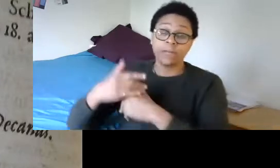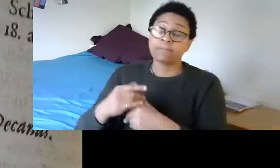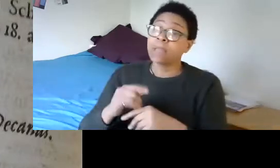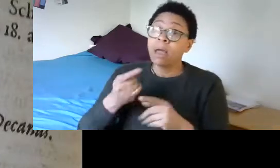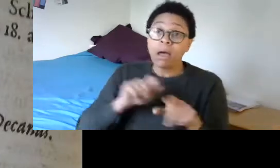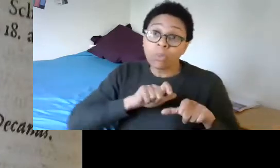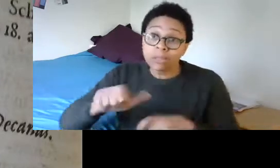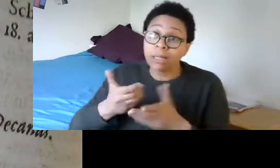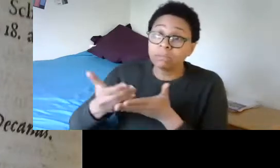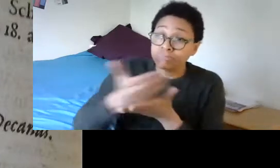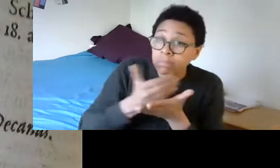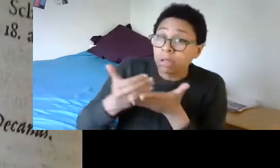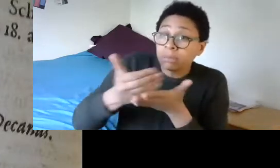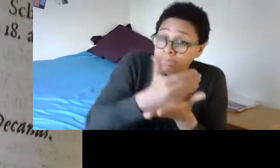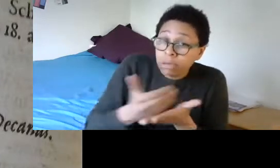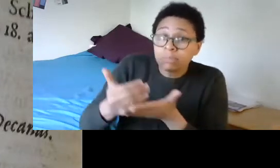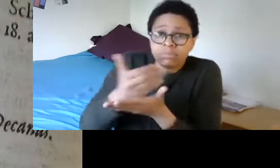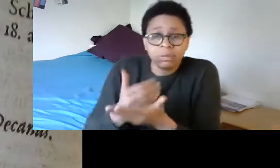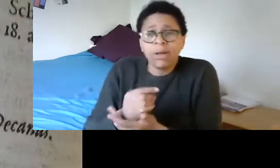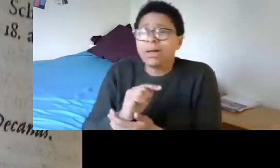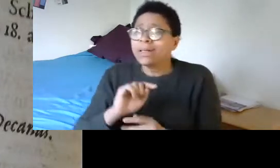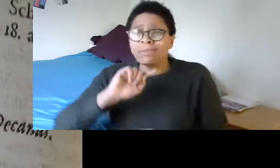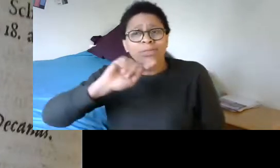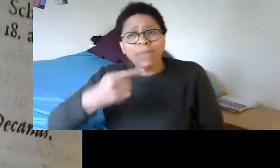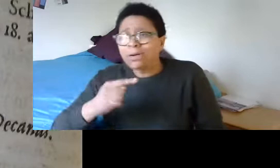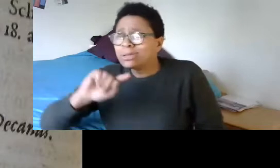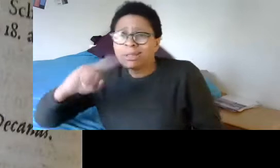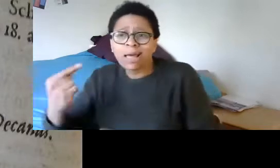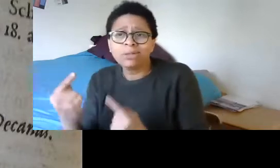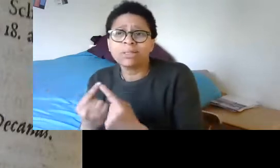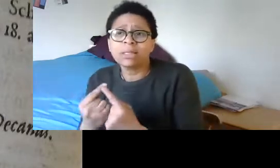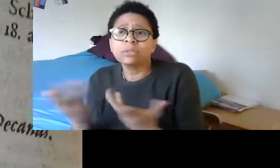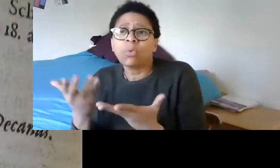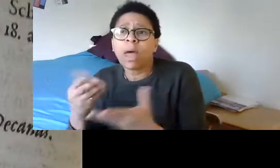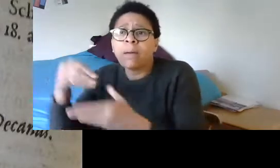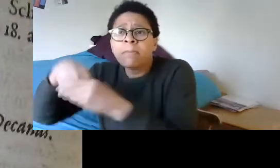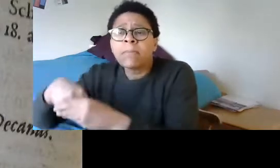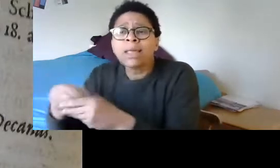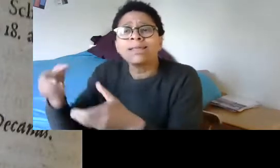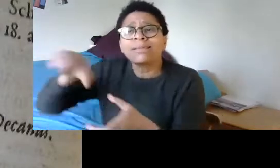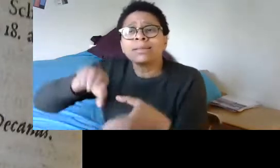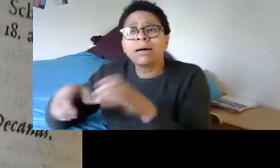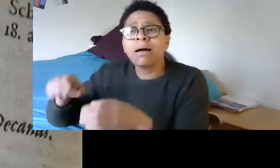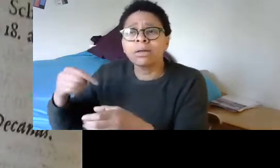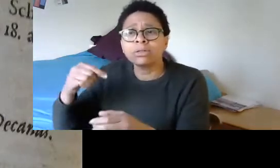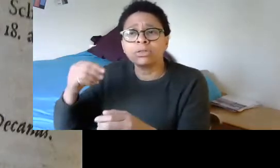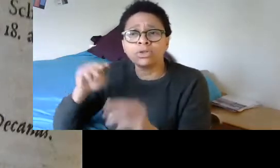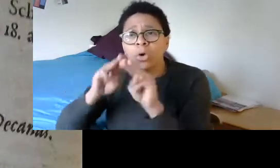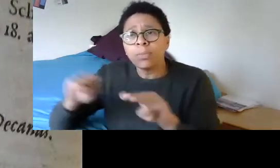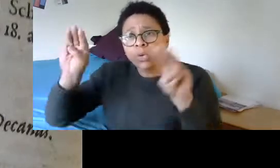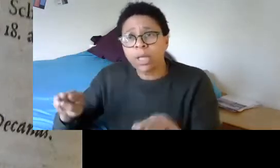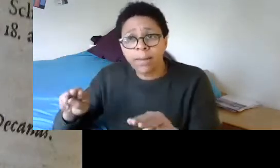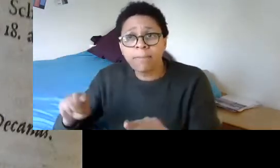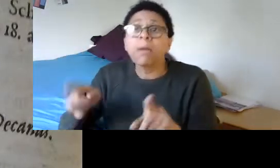of medical objects held on long-term loan at the Science Museum in London, with many on display at the new Wellcome galleries, though obviously at the moment we